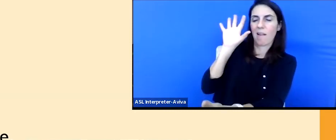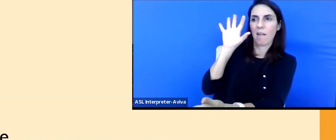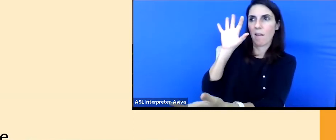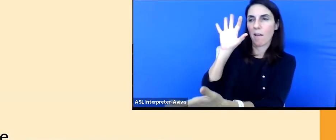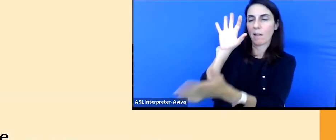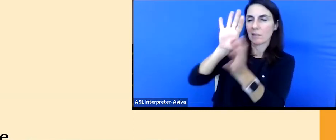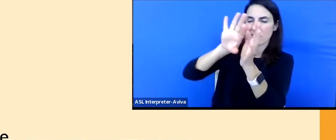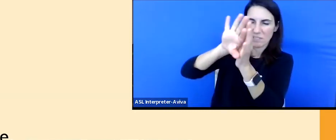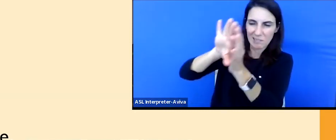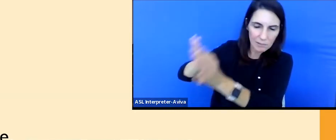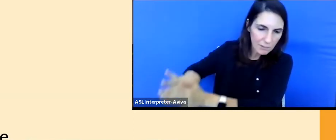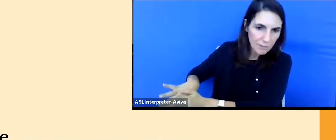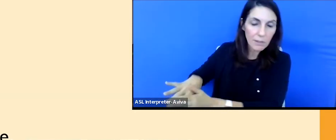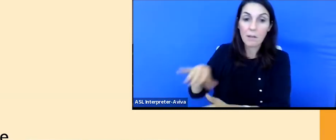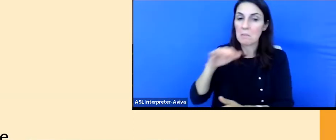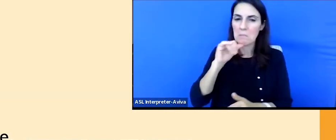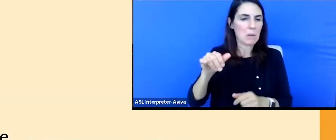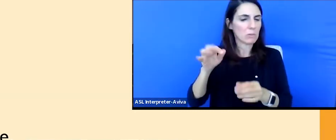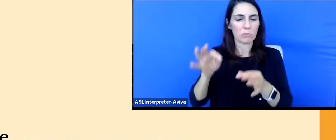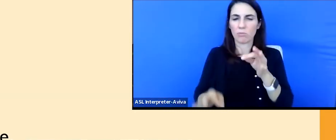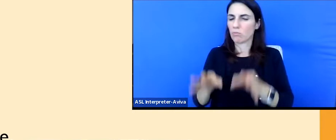pass, not passing judgment.